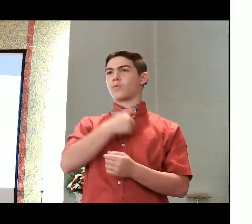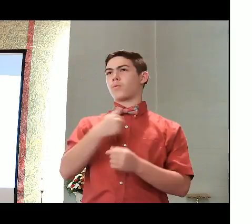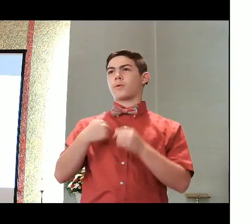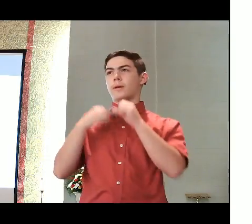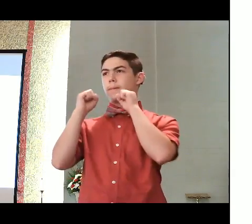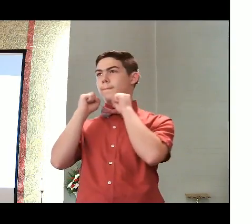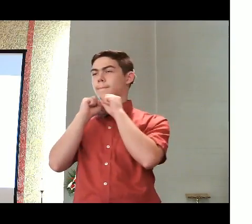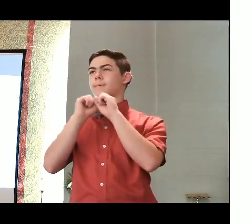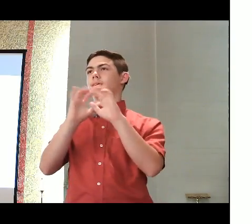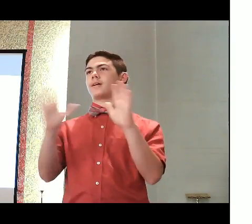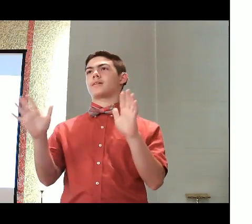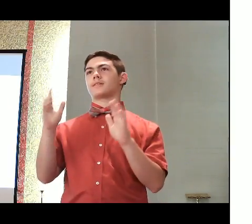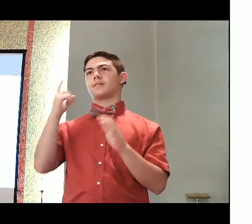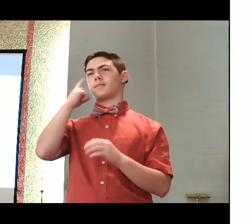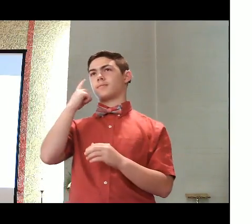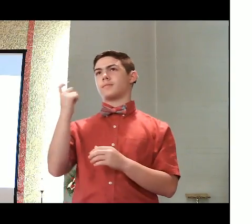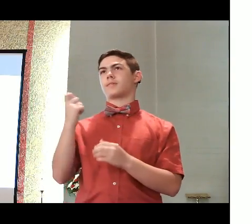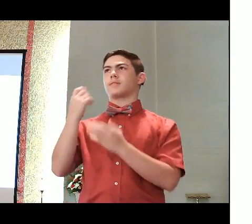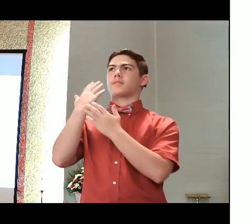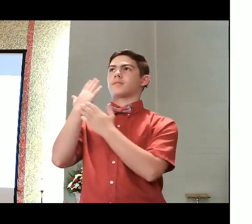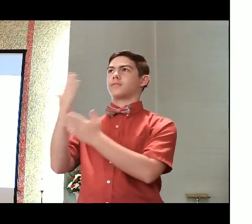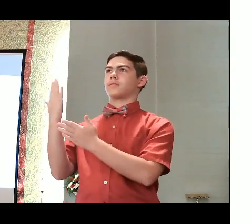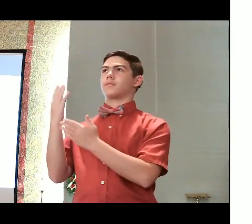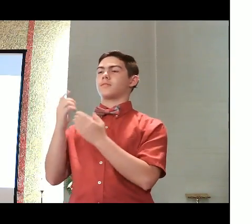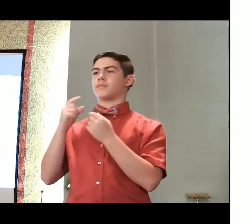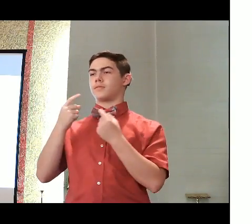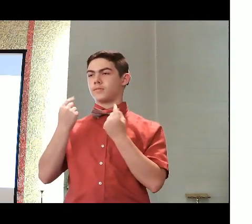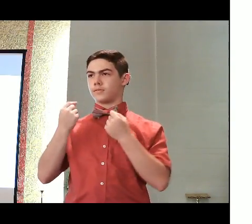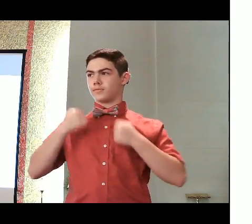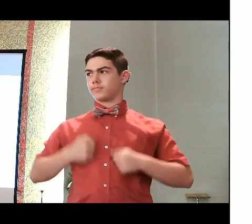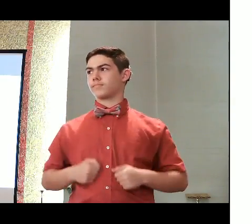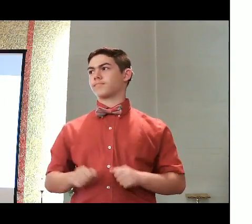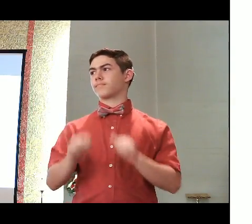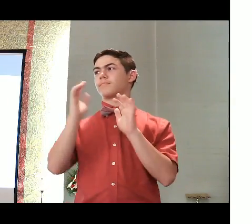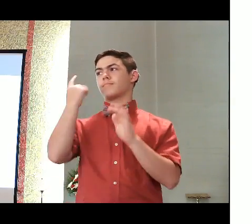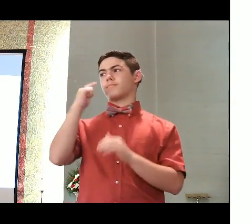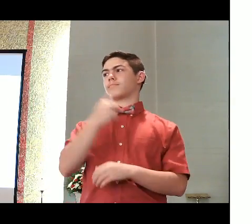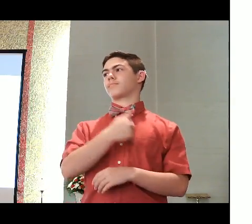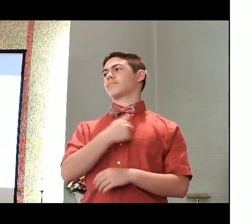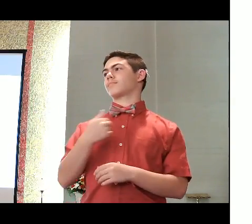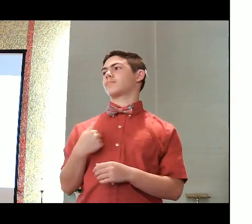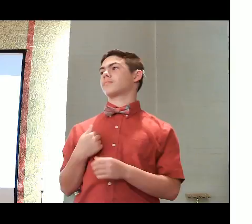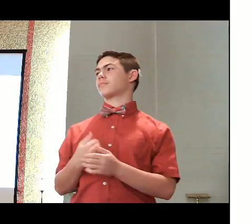and how much more you want us to grow and to change and be more like Christ.